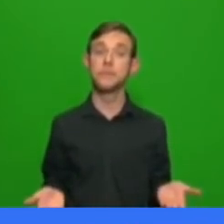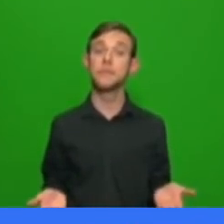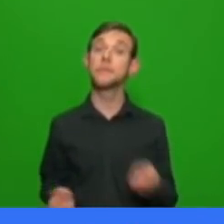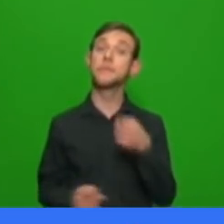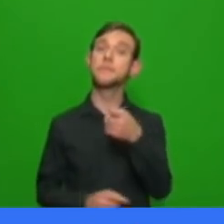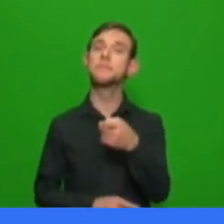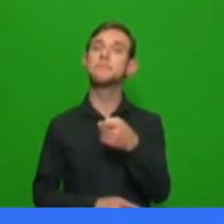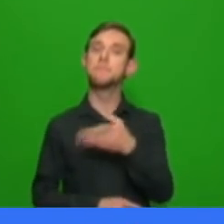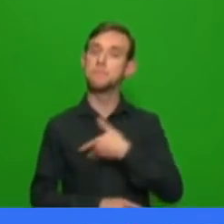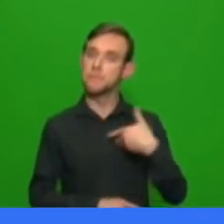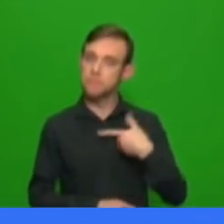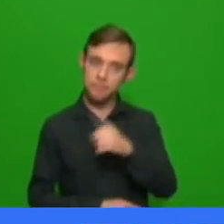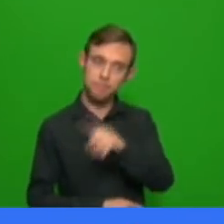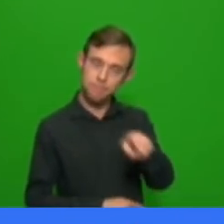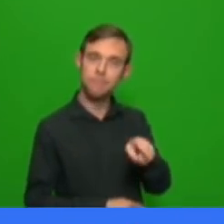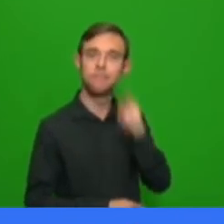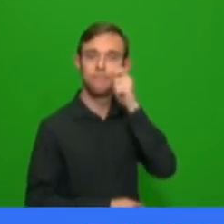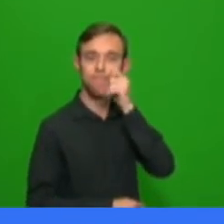Ma'am, and you, sir.